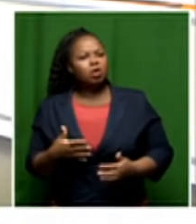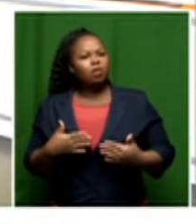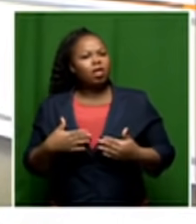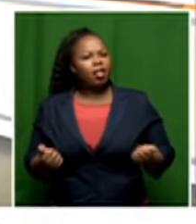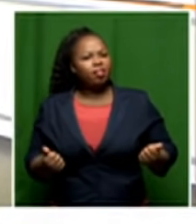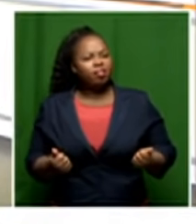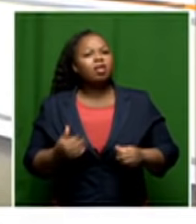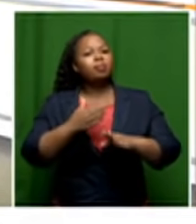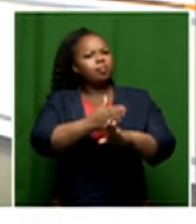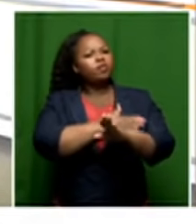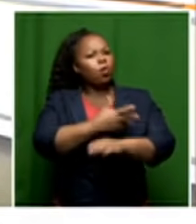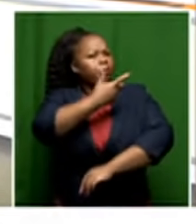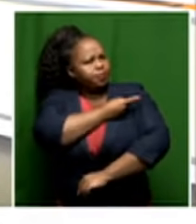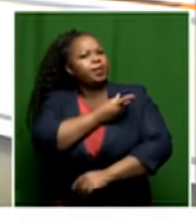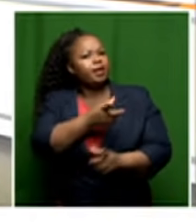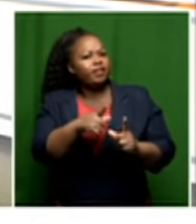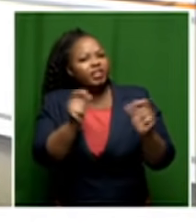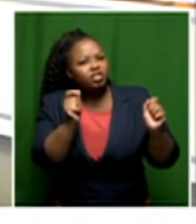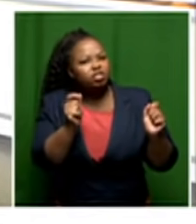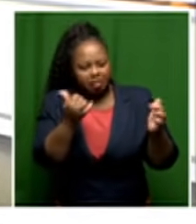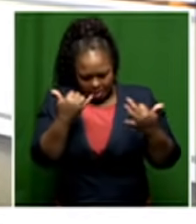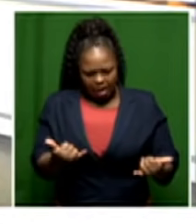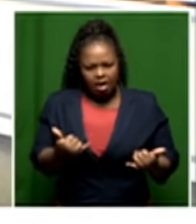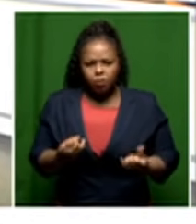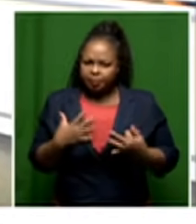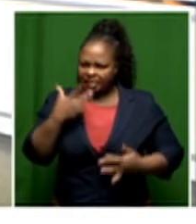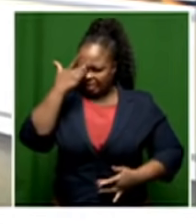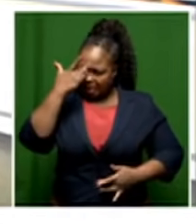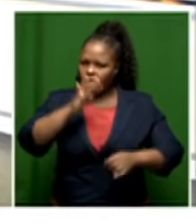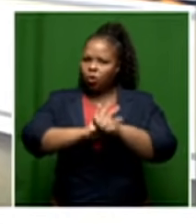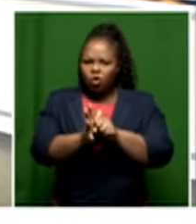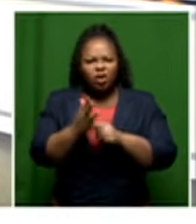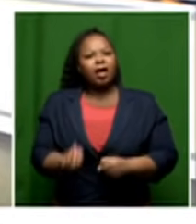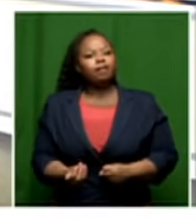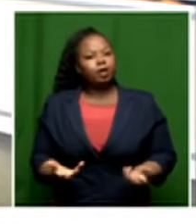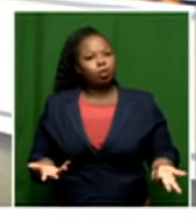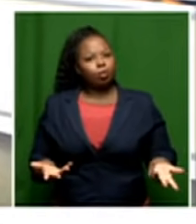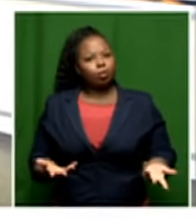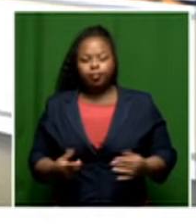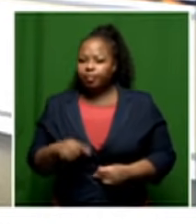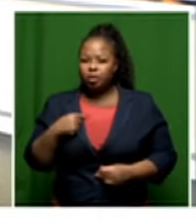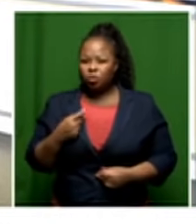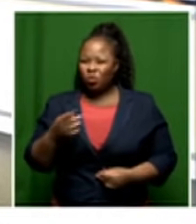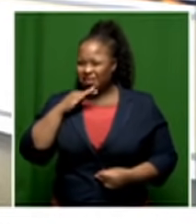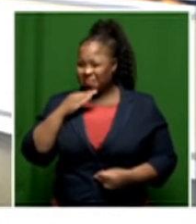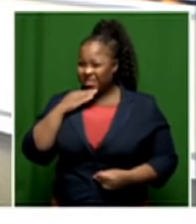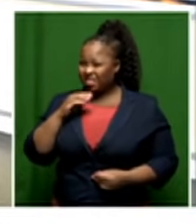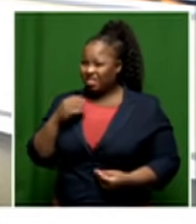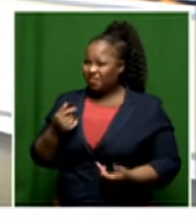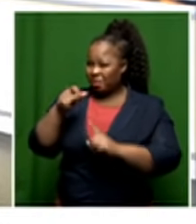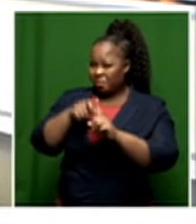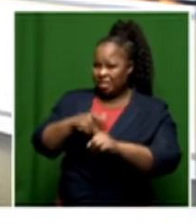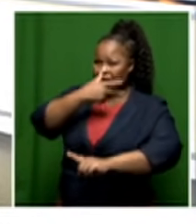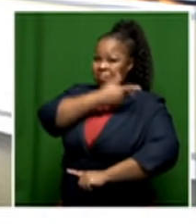she's been vaccinated. Let's clear up a few myths here, because getting a vaccine doesn't mean you're never going to